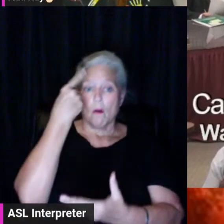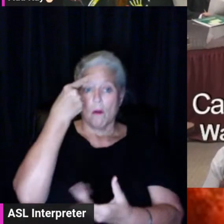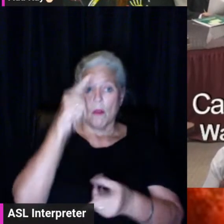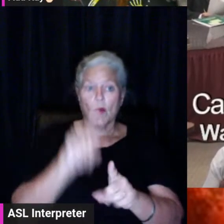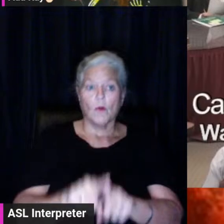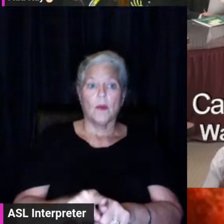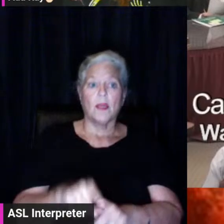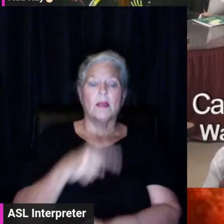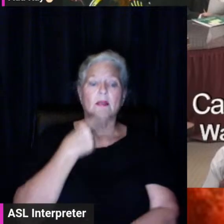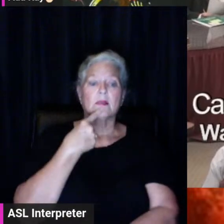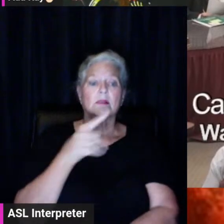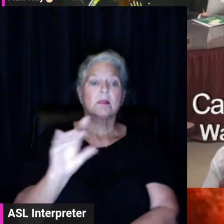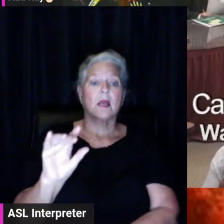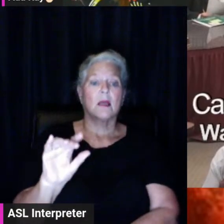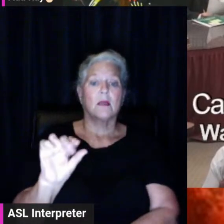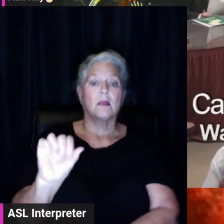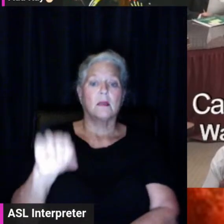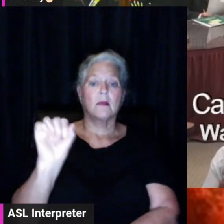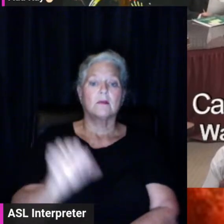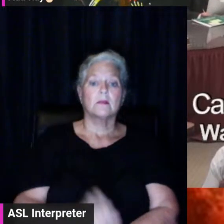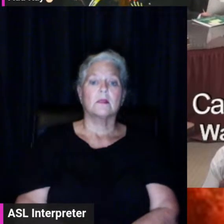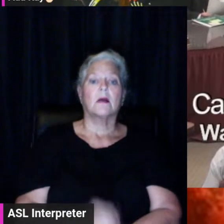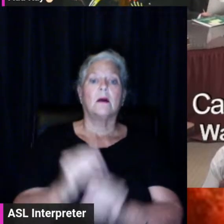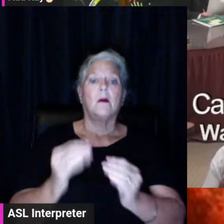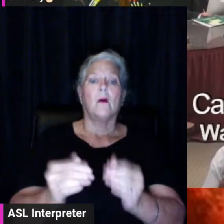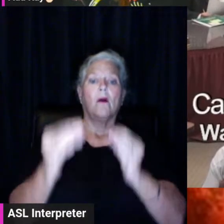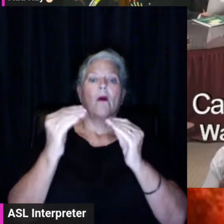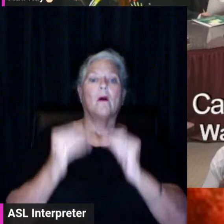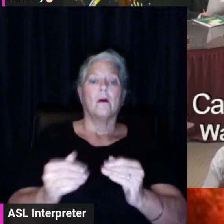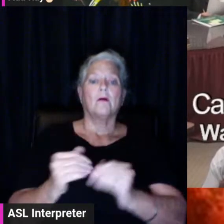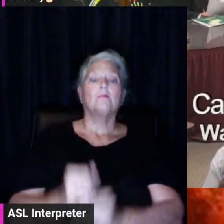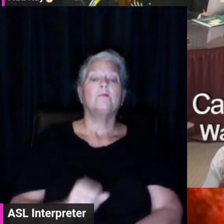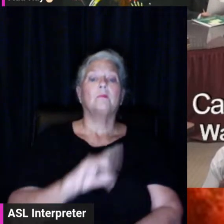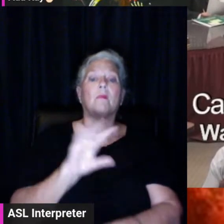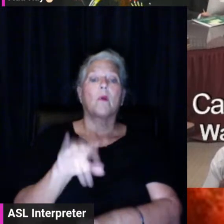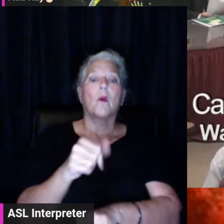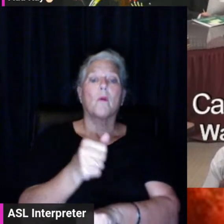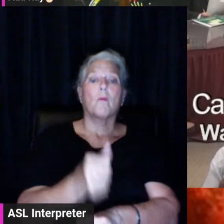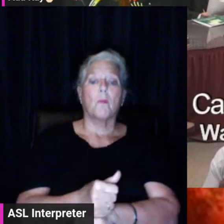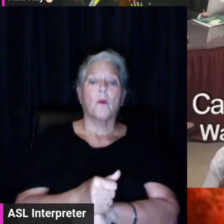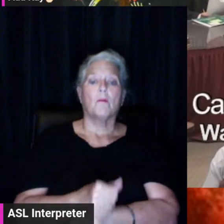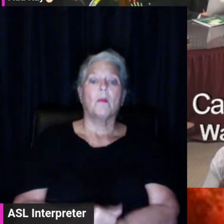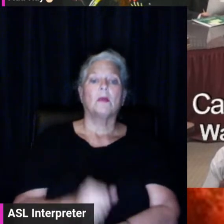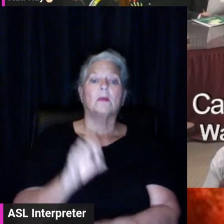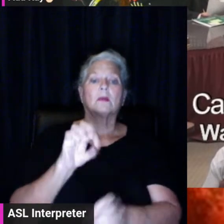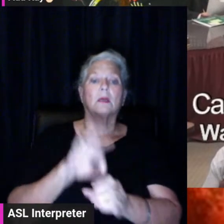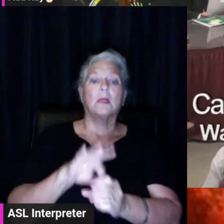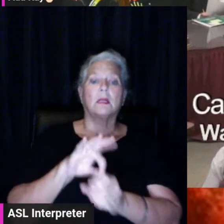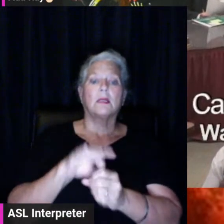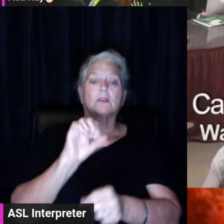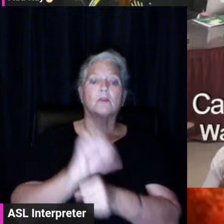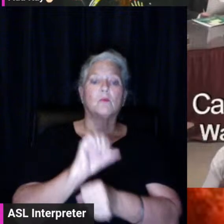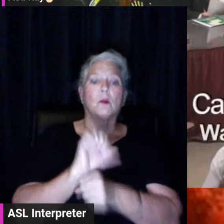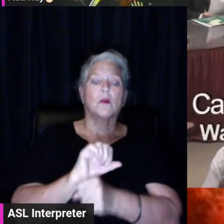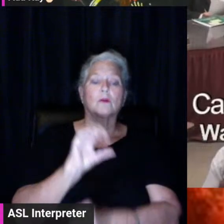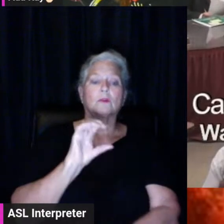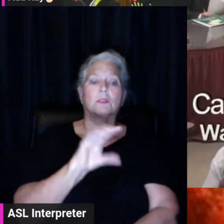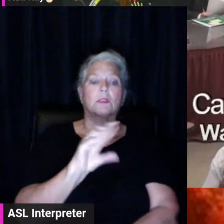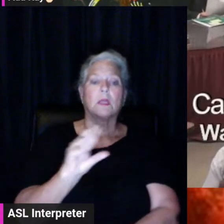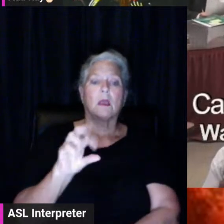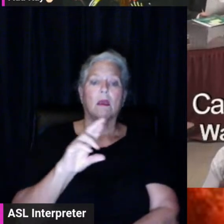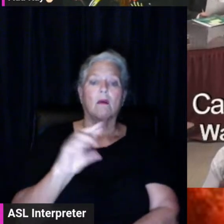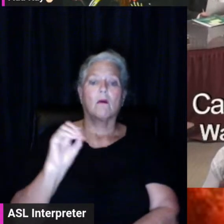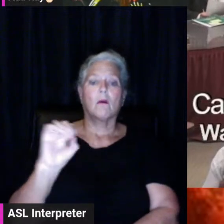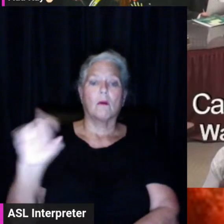4-0. All right, next on the agenda, consider the appointment of election workers Carol Ayotte, Mary Ellen